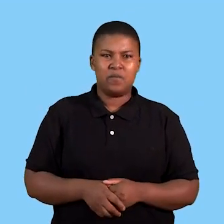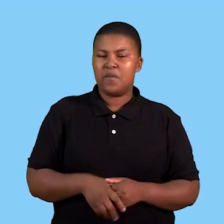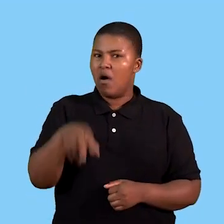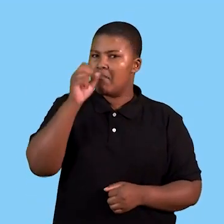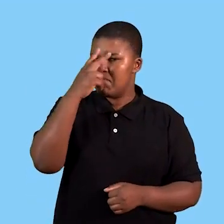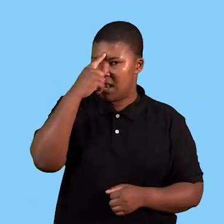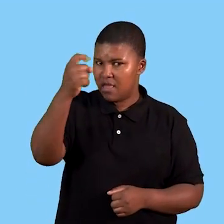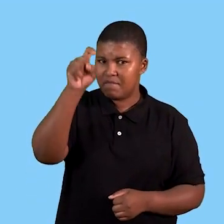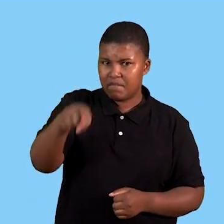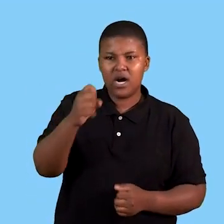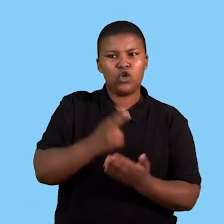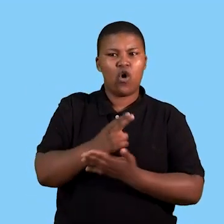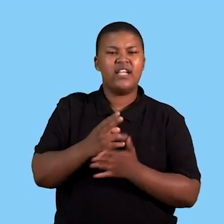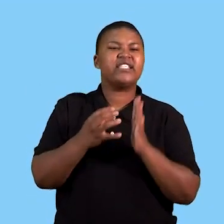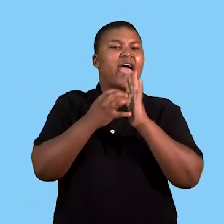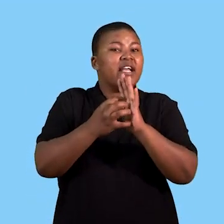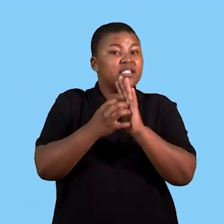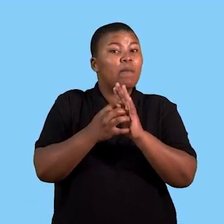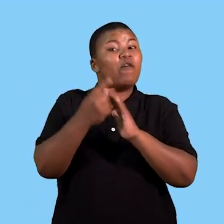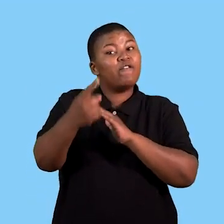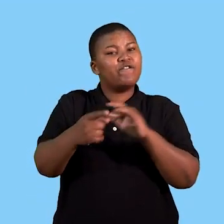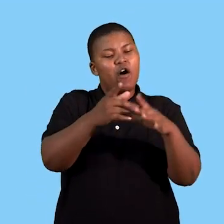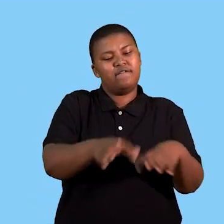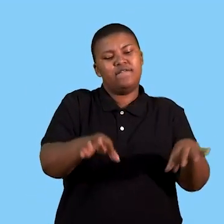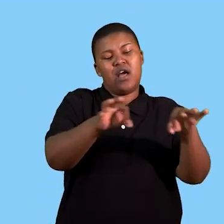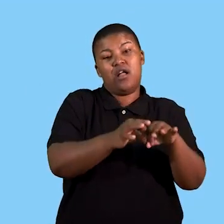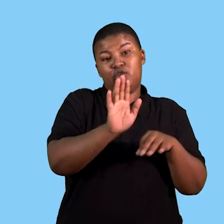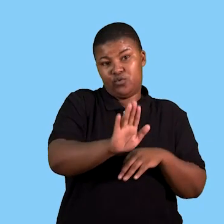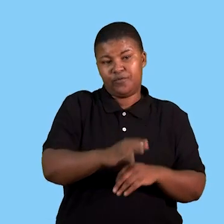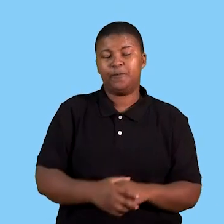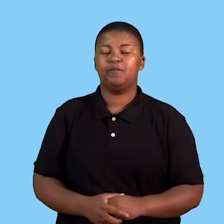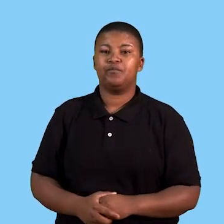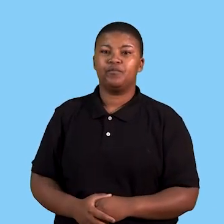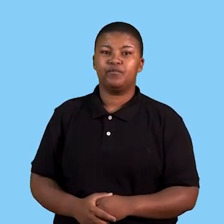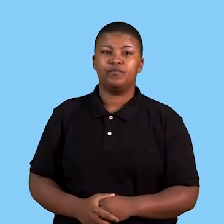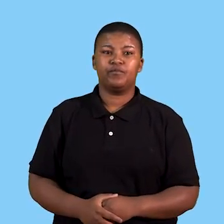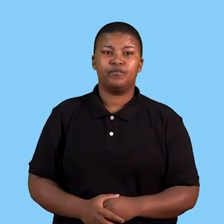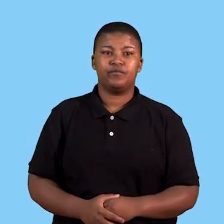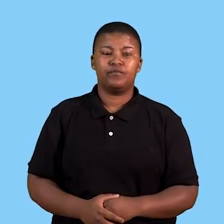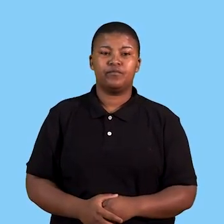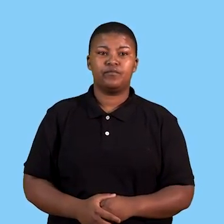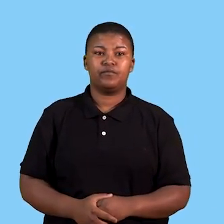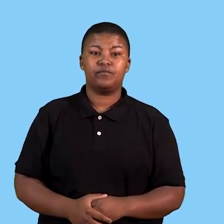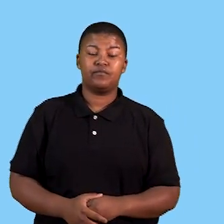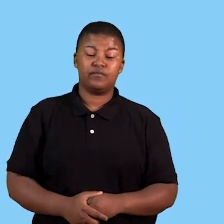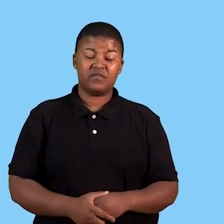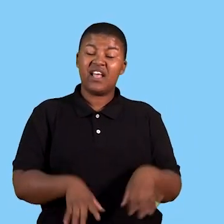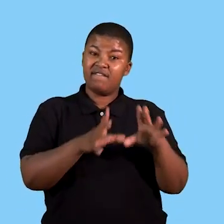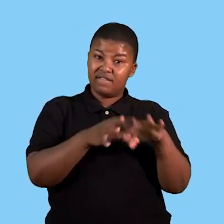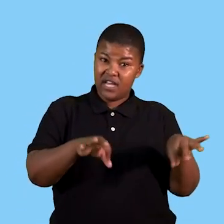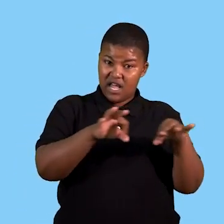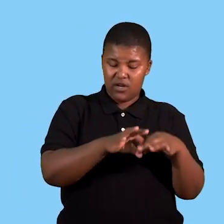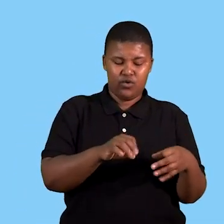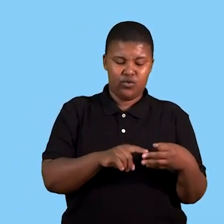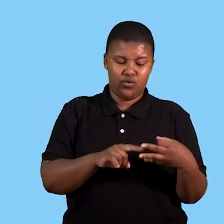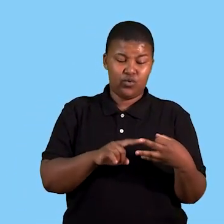We believe in honesty. This is examples of values that a business might have. Now, values and